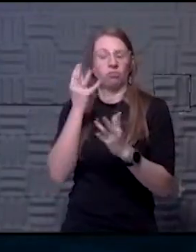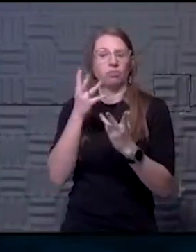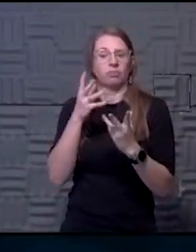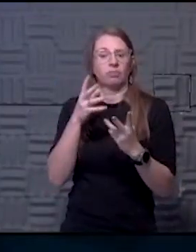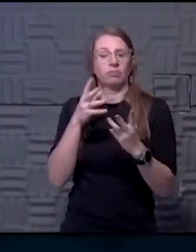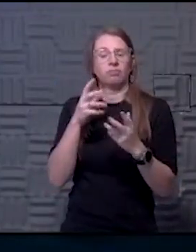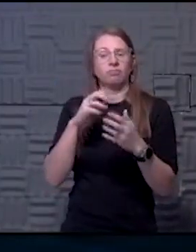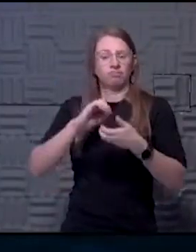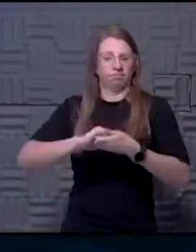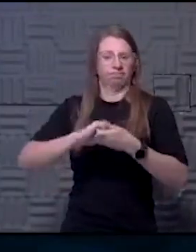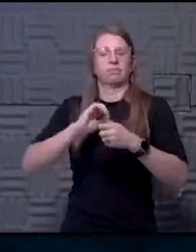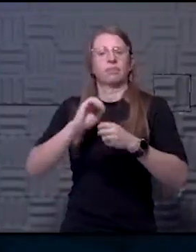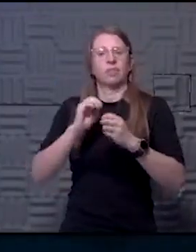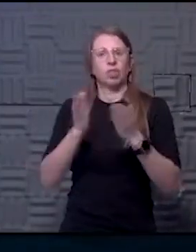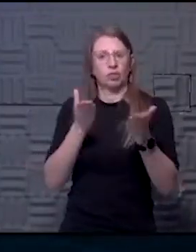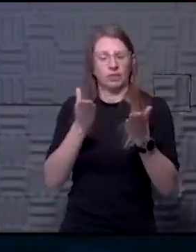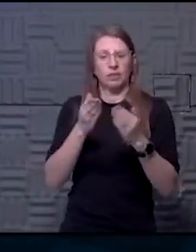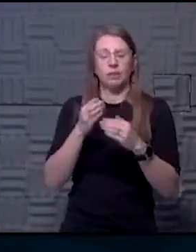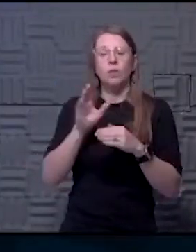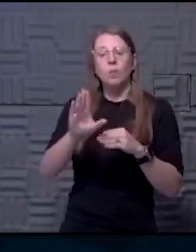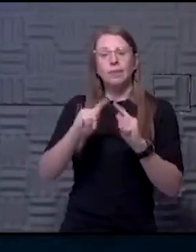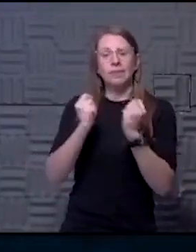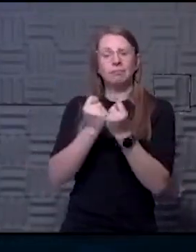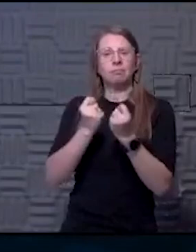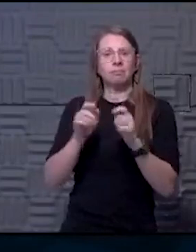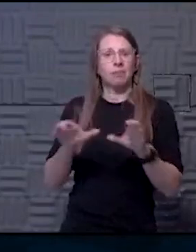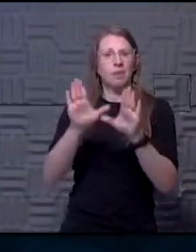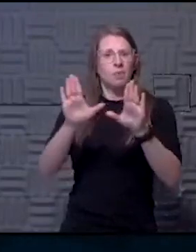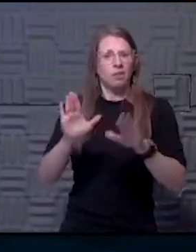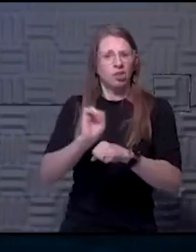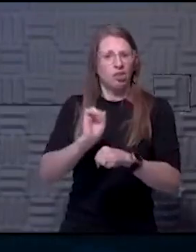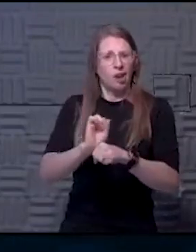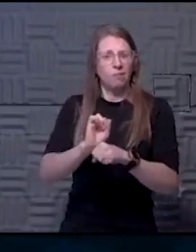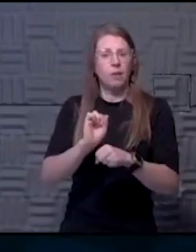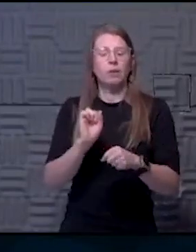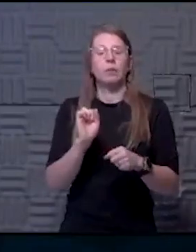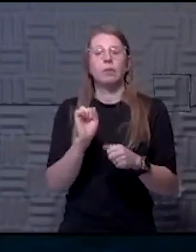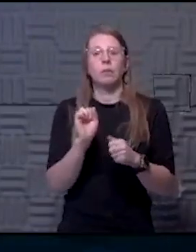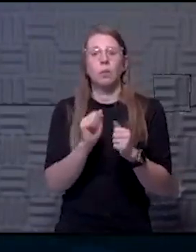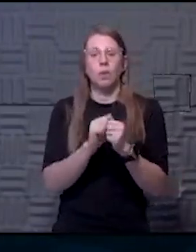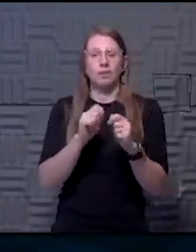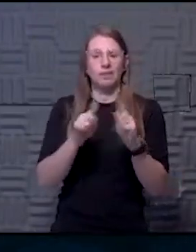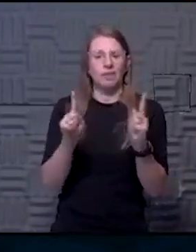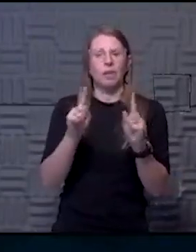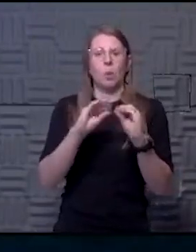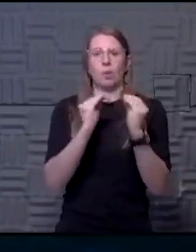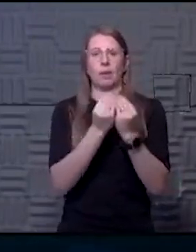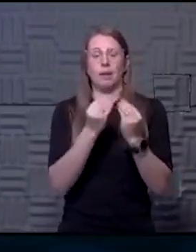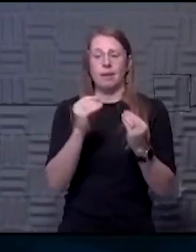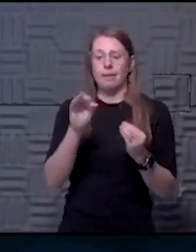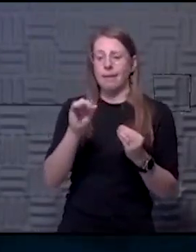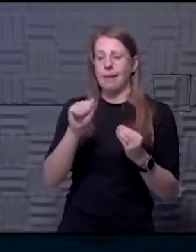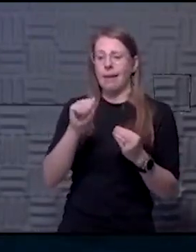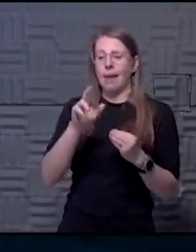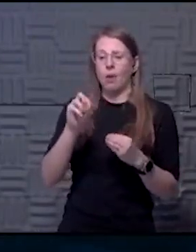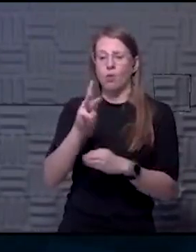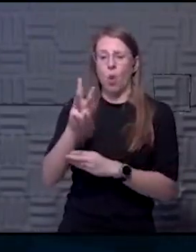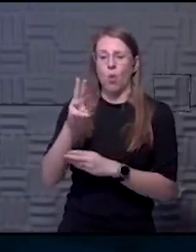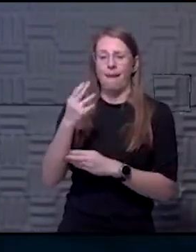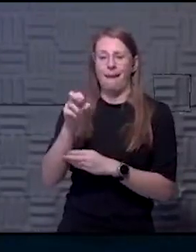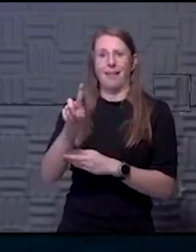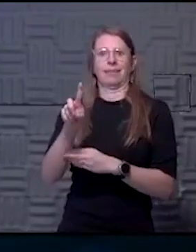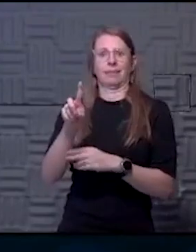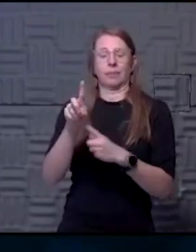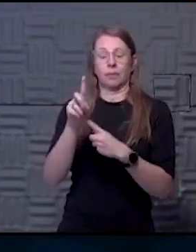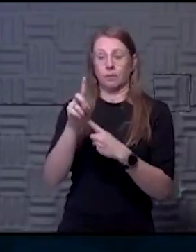trying to do this. And your team has done an amazing job working with so many different parts of the organization. And I'm just going to say Arrowhead Stadium, which has not turned out to